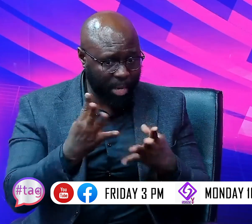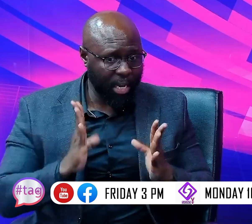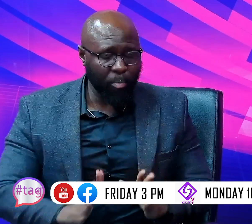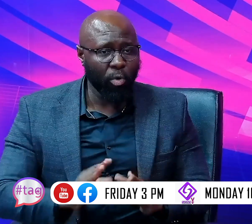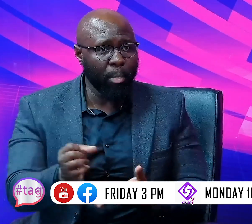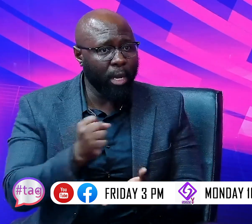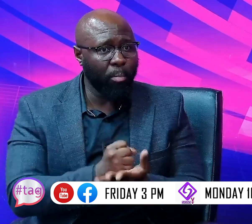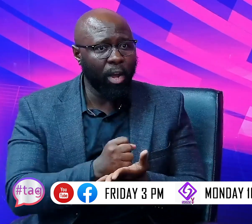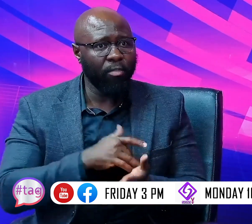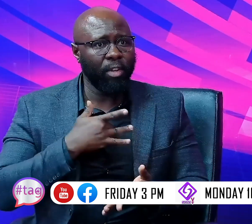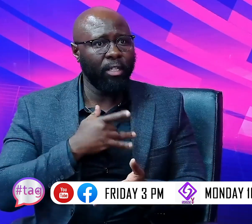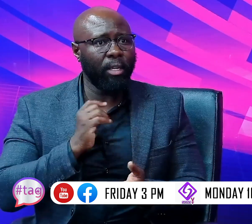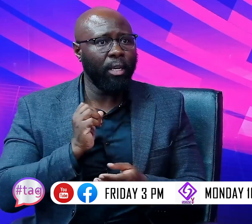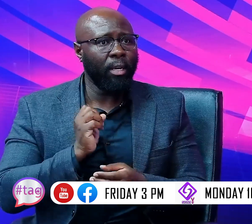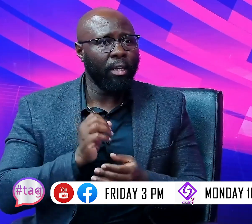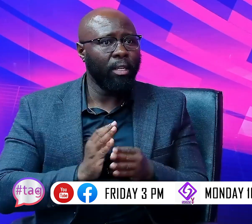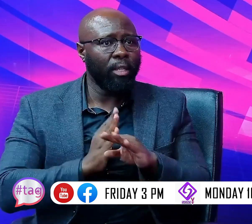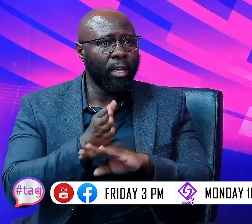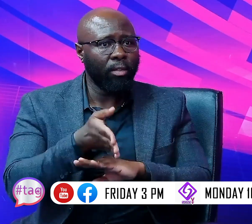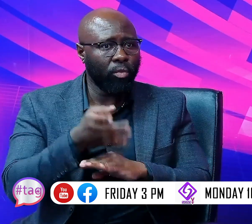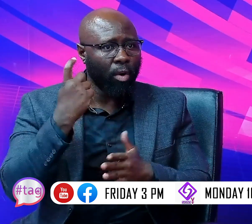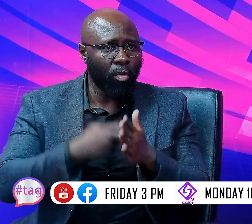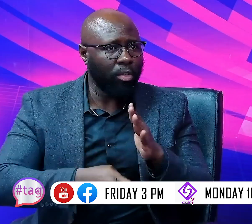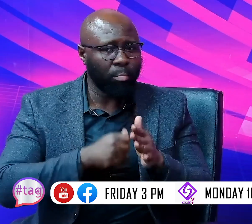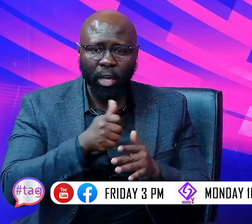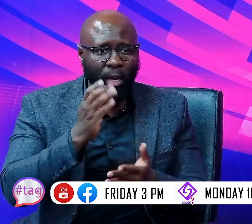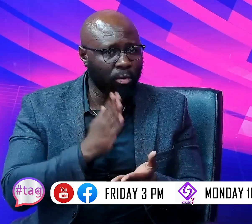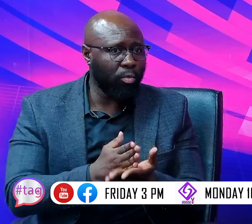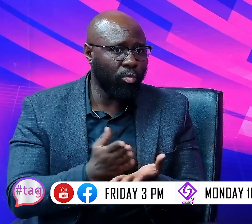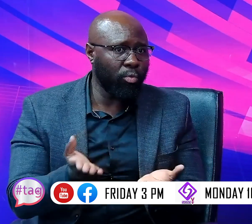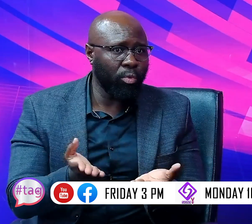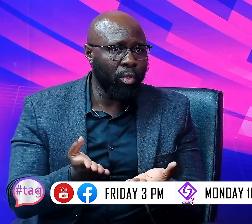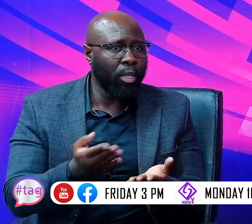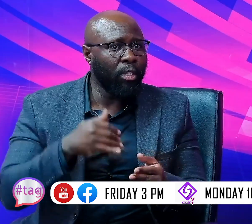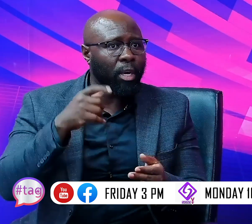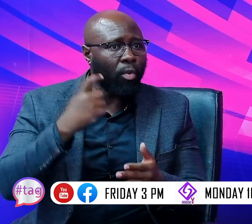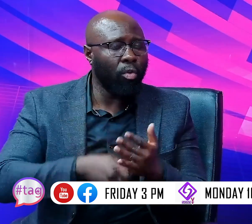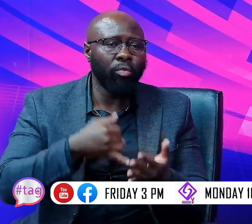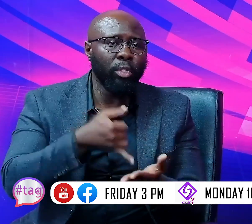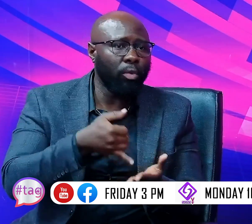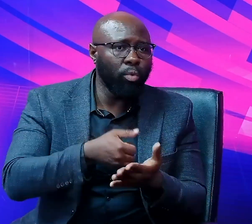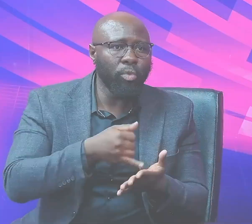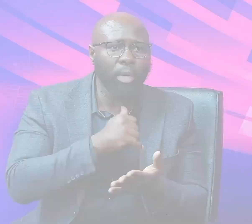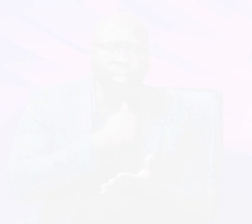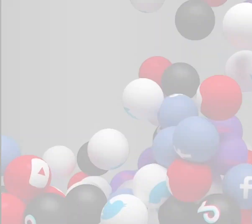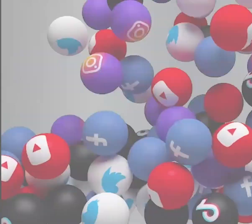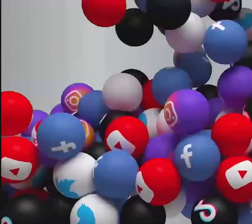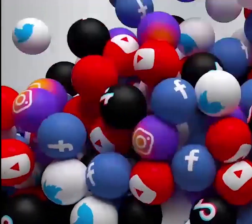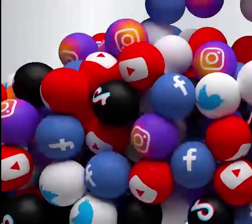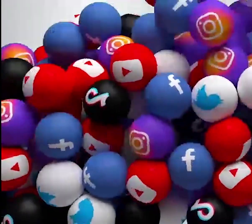interpreter. Because we have seen many people, many employers, they feel that this is an extra cost, honestly.